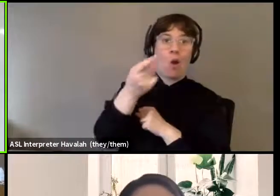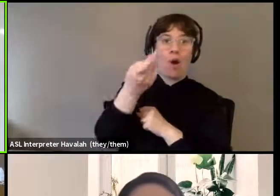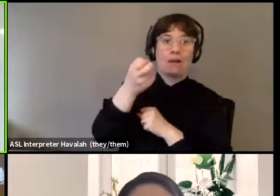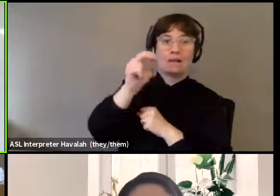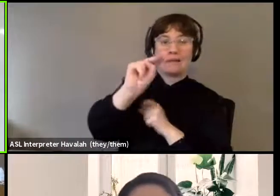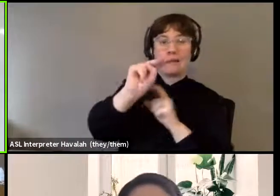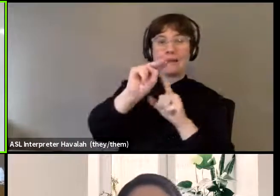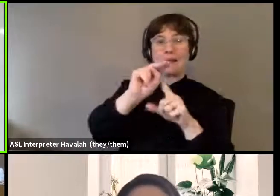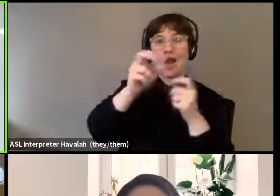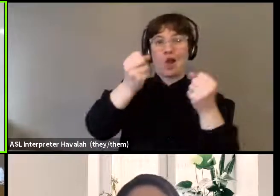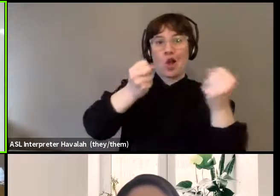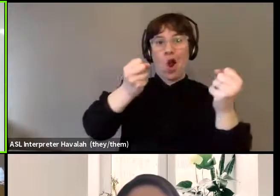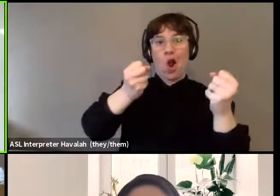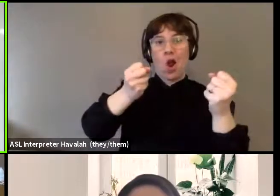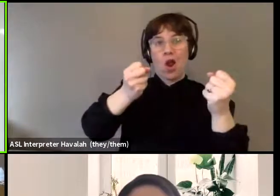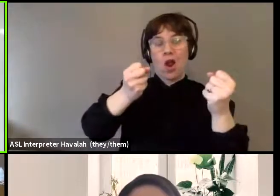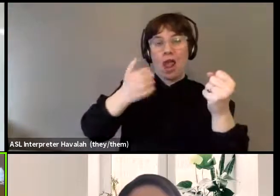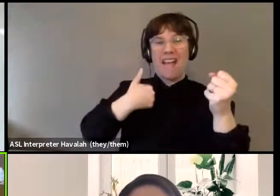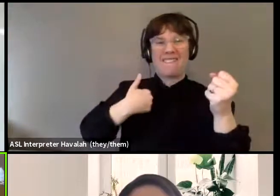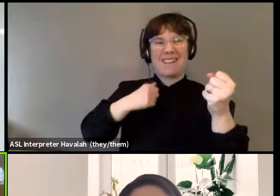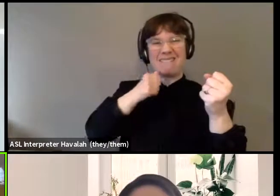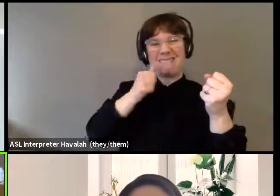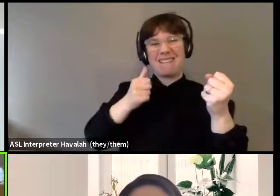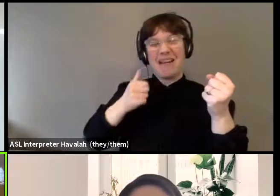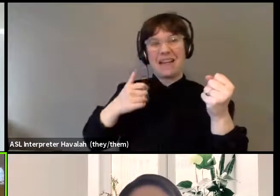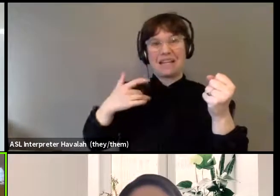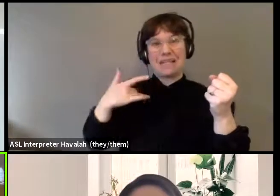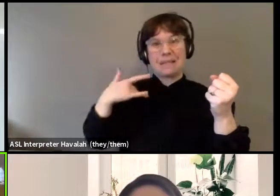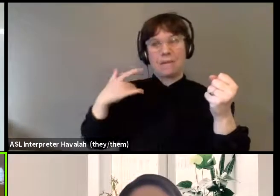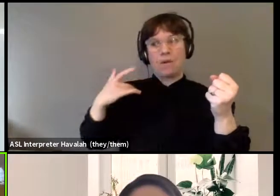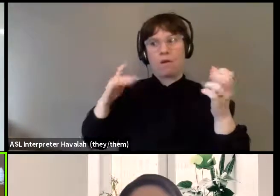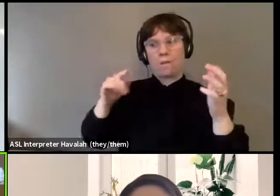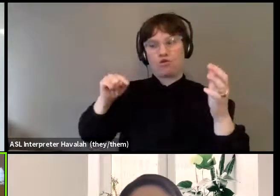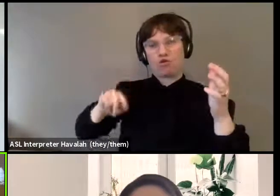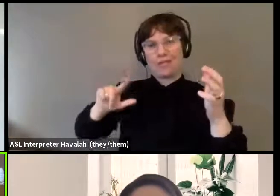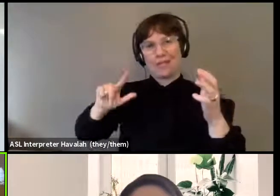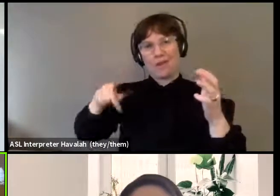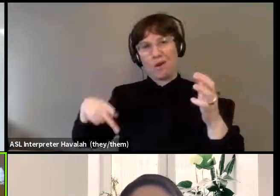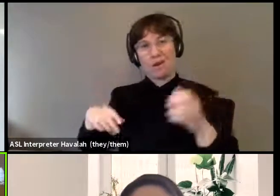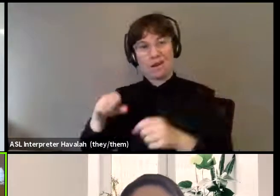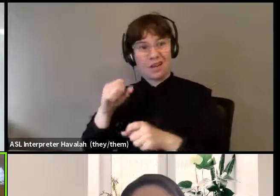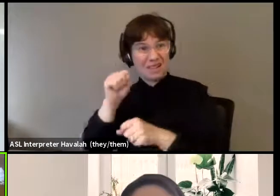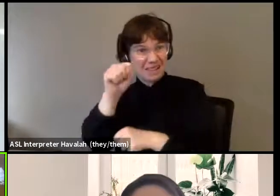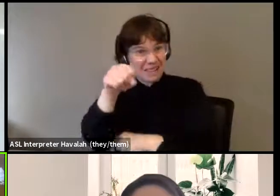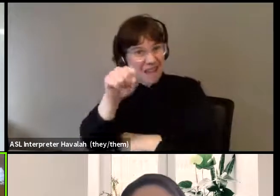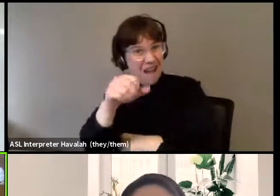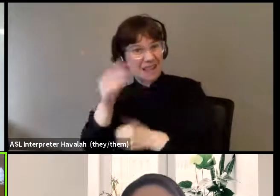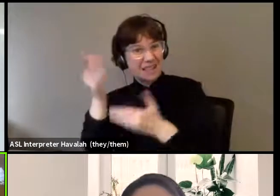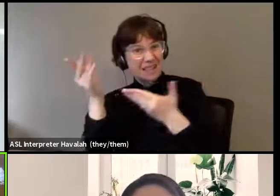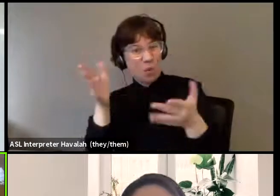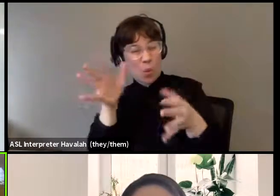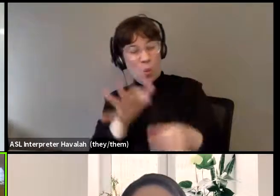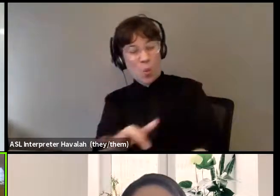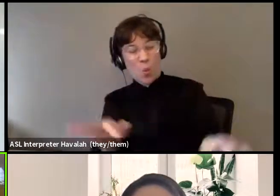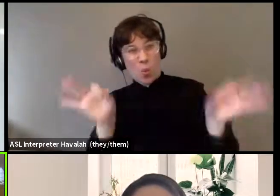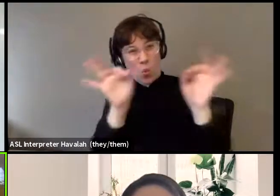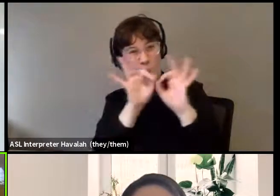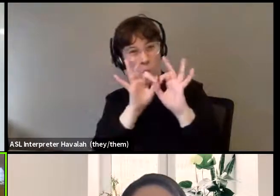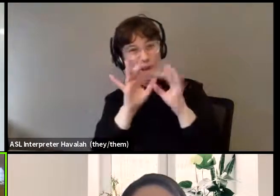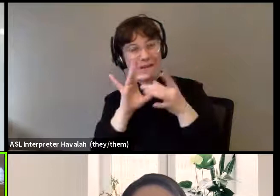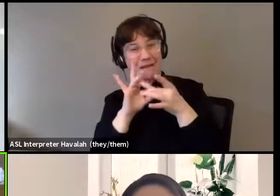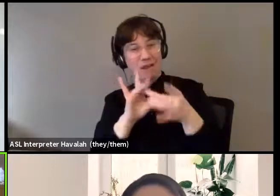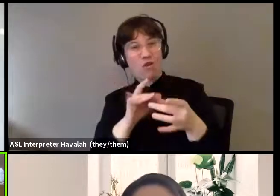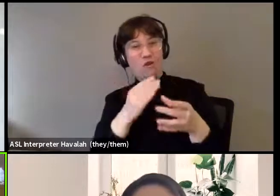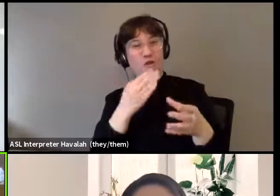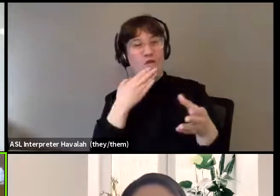to, for example, a Lincoln Park? Yeah, so actually delivery was really huge for our food